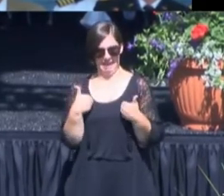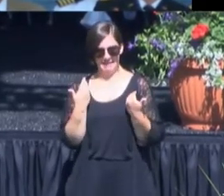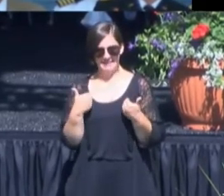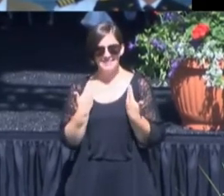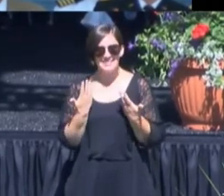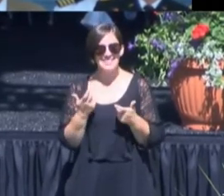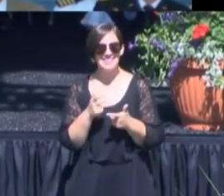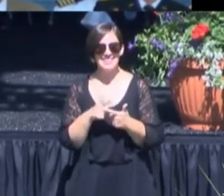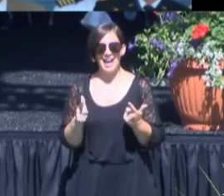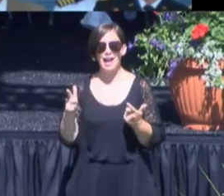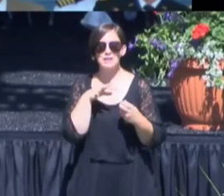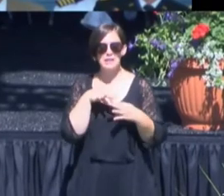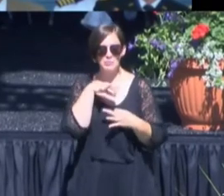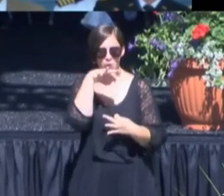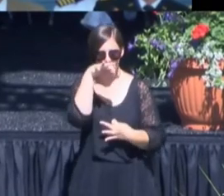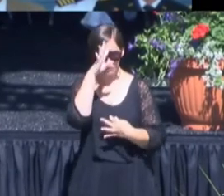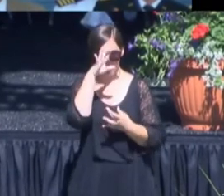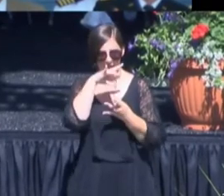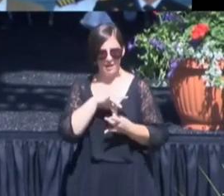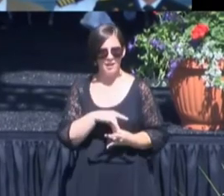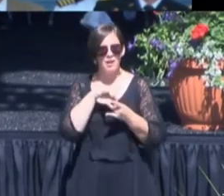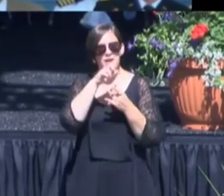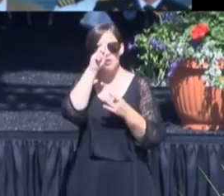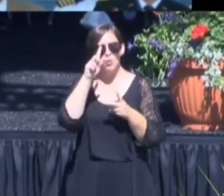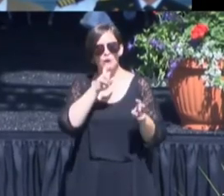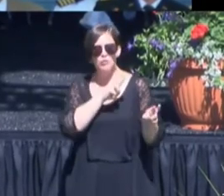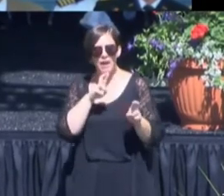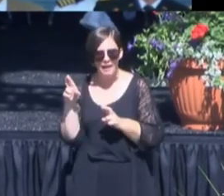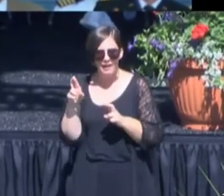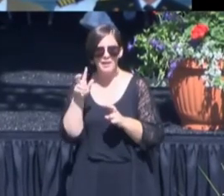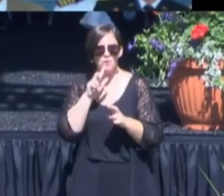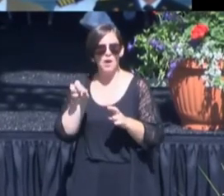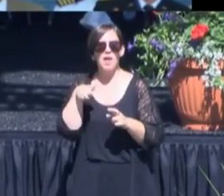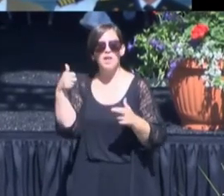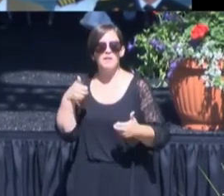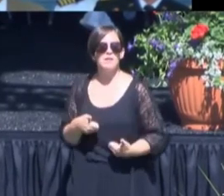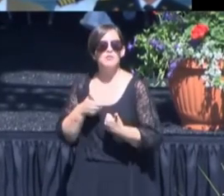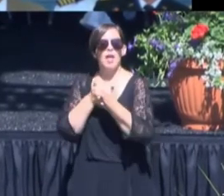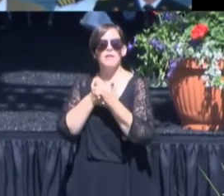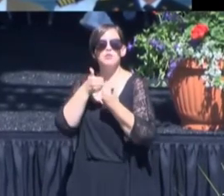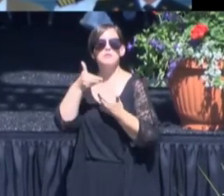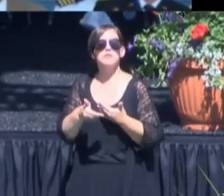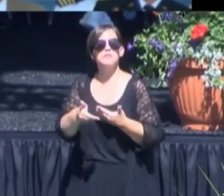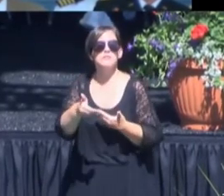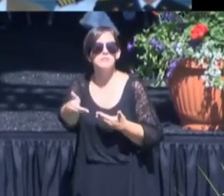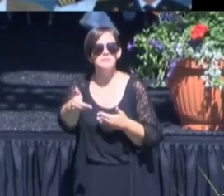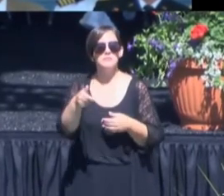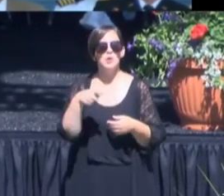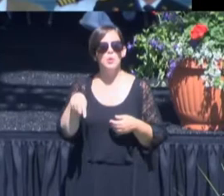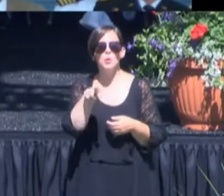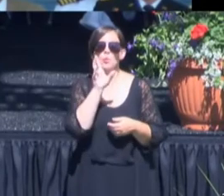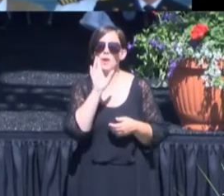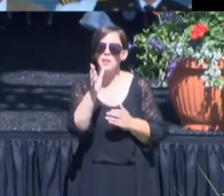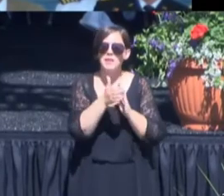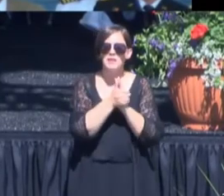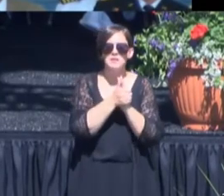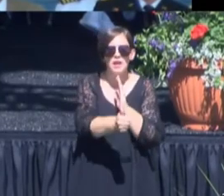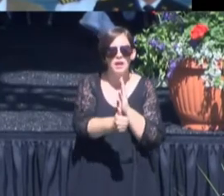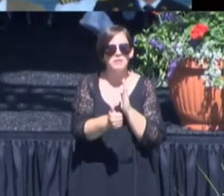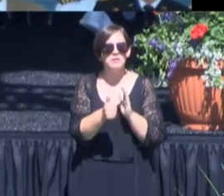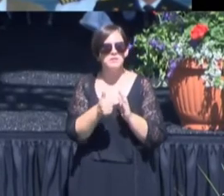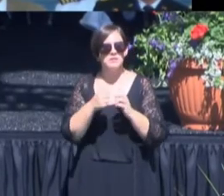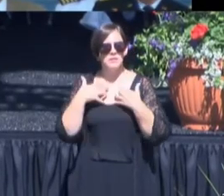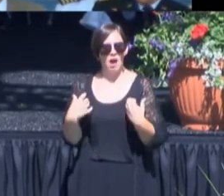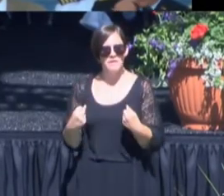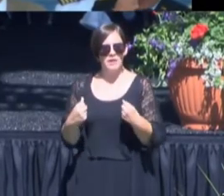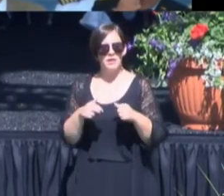And spiritually, you are ready for the tests that are coming. And you are going to be the skilled and confident mariners and other